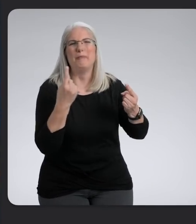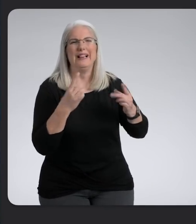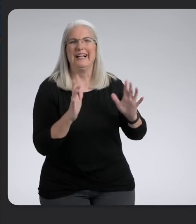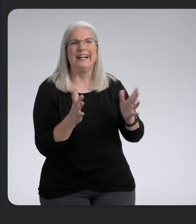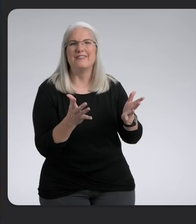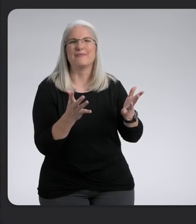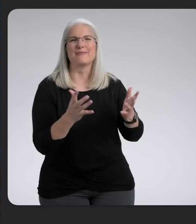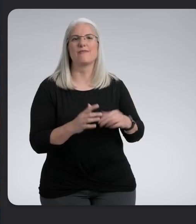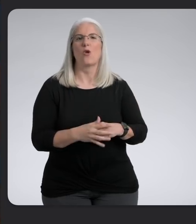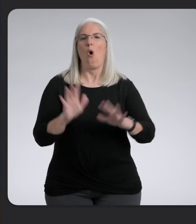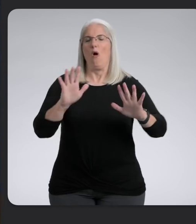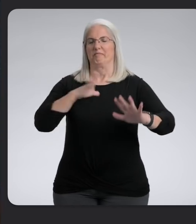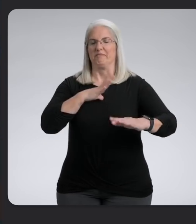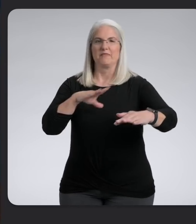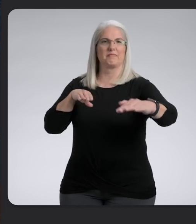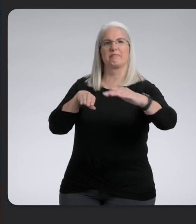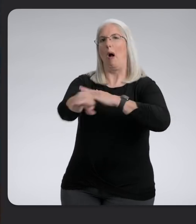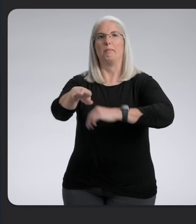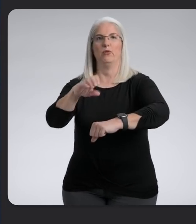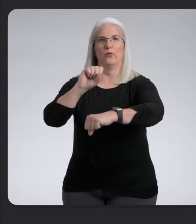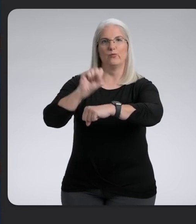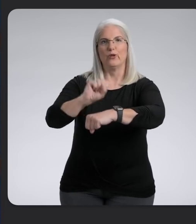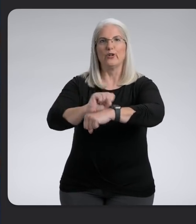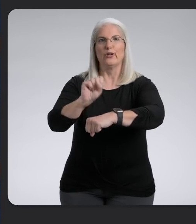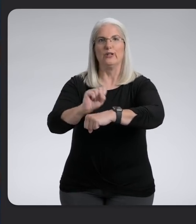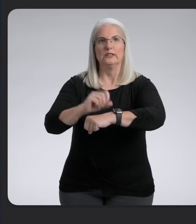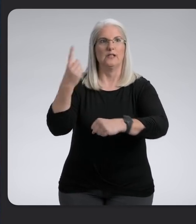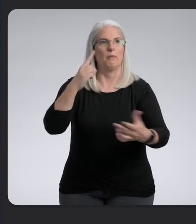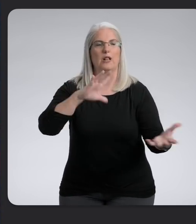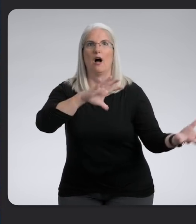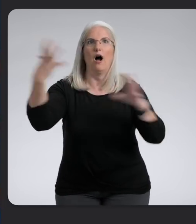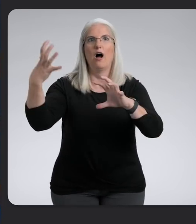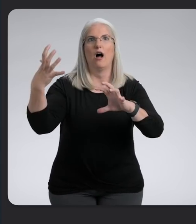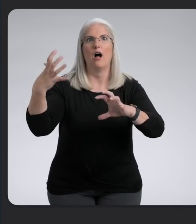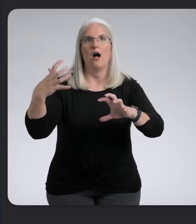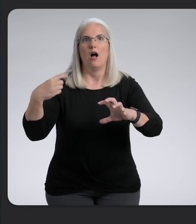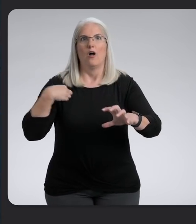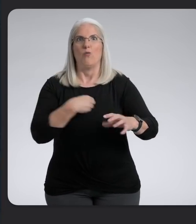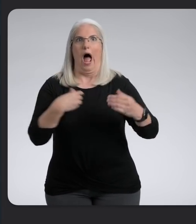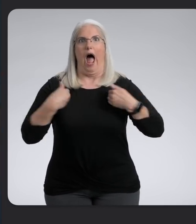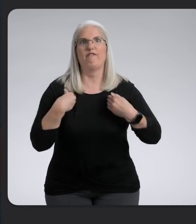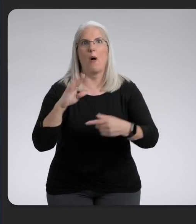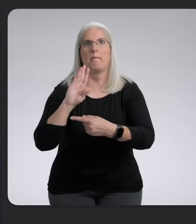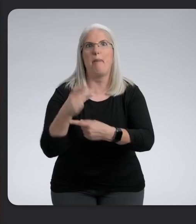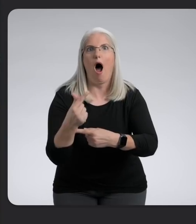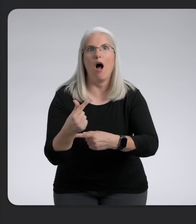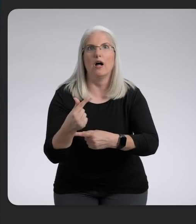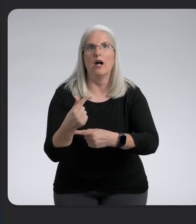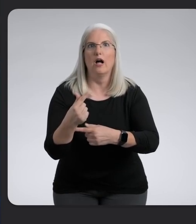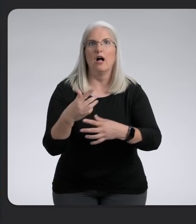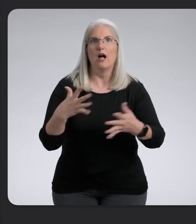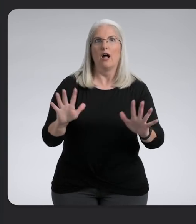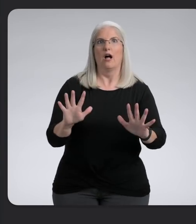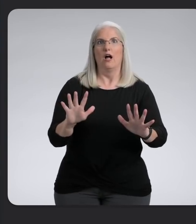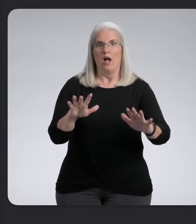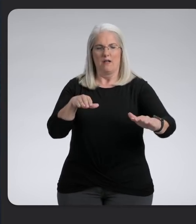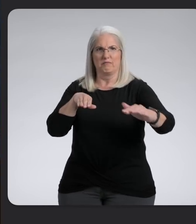goes to work and discovers something catastrophic. Someone says, We have a bug. so she comes